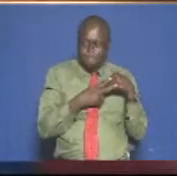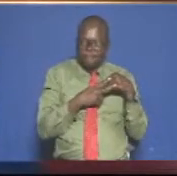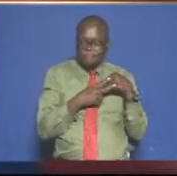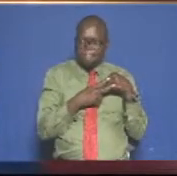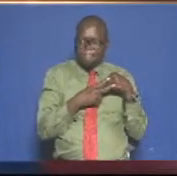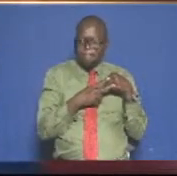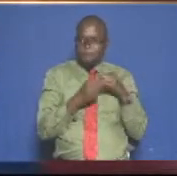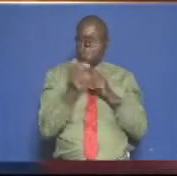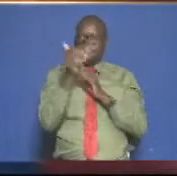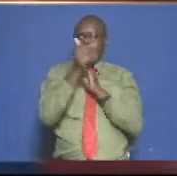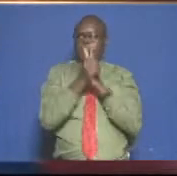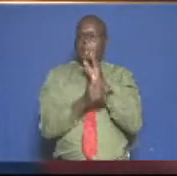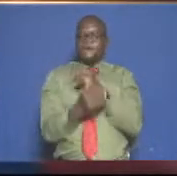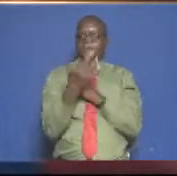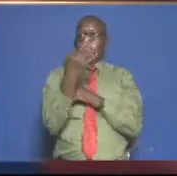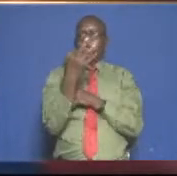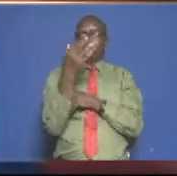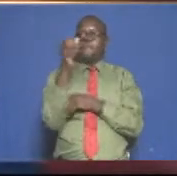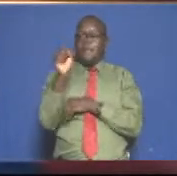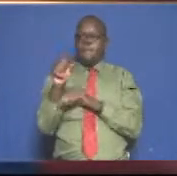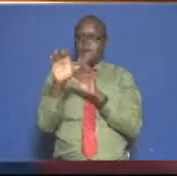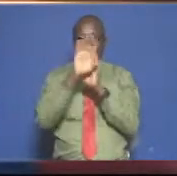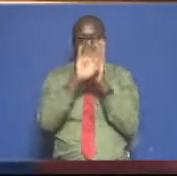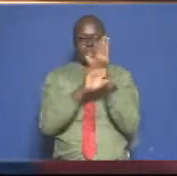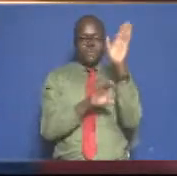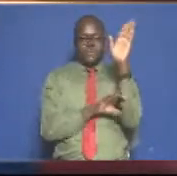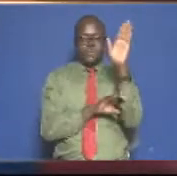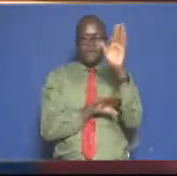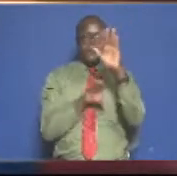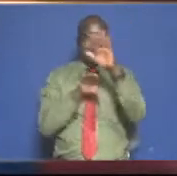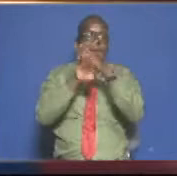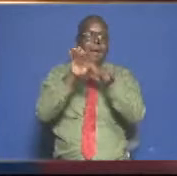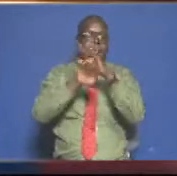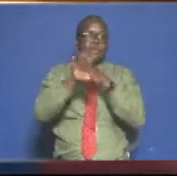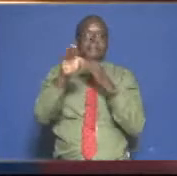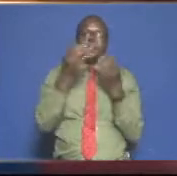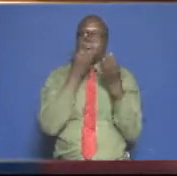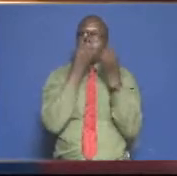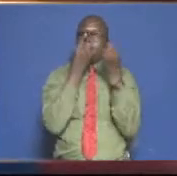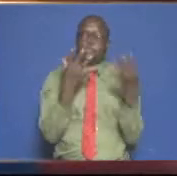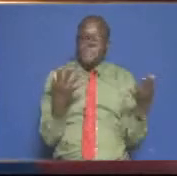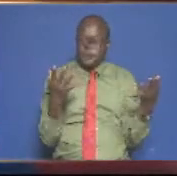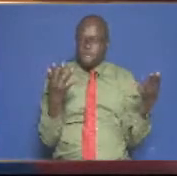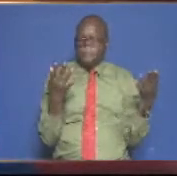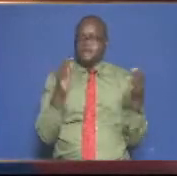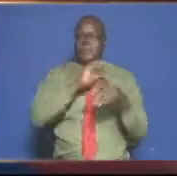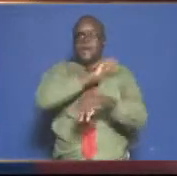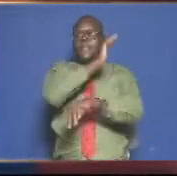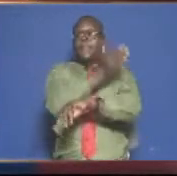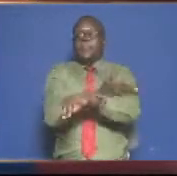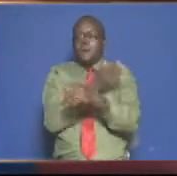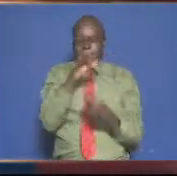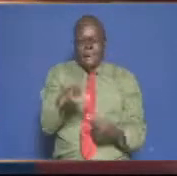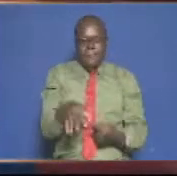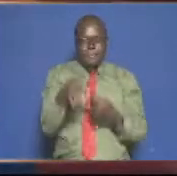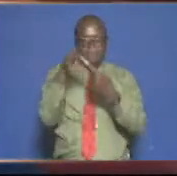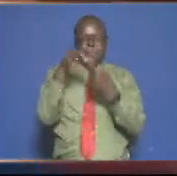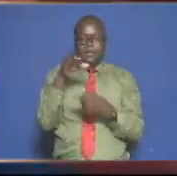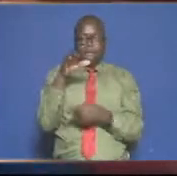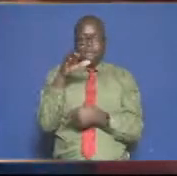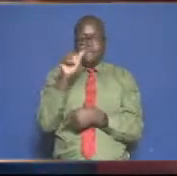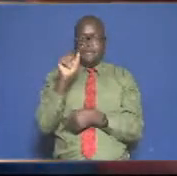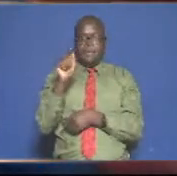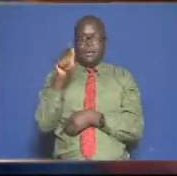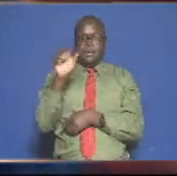and Article 35 of the Constitution on access to information, and the Powers and Privilege Act, Mr.